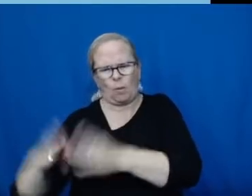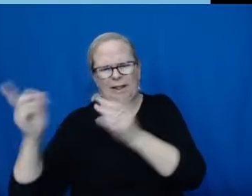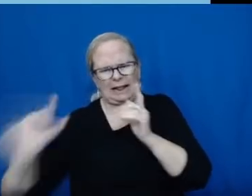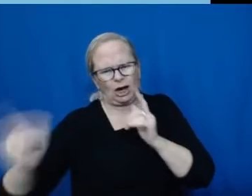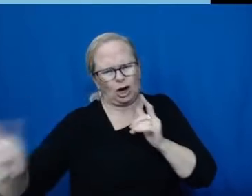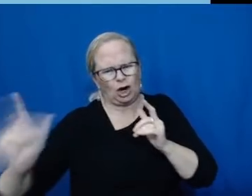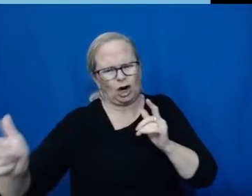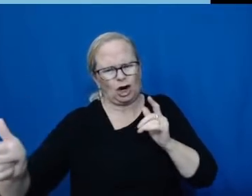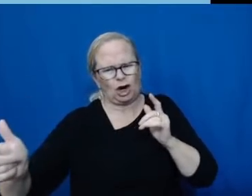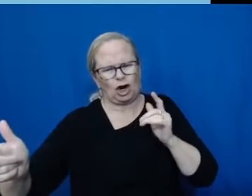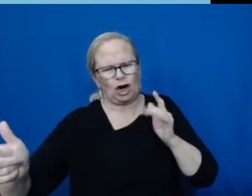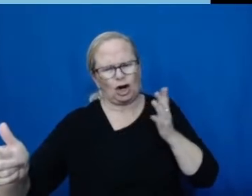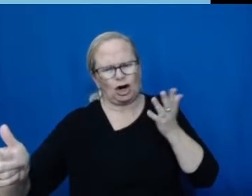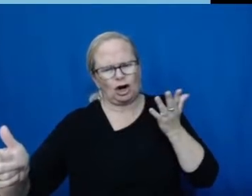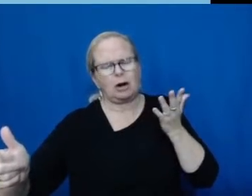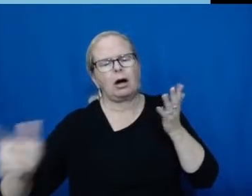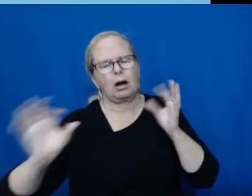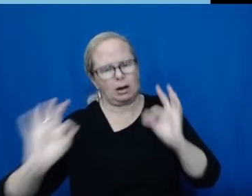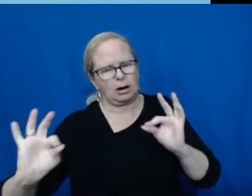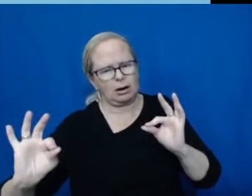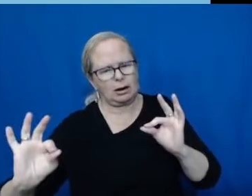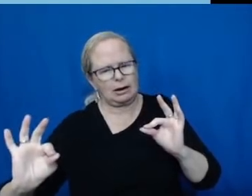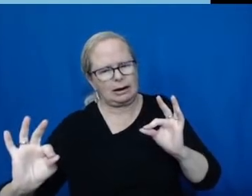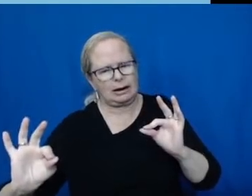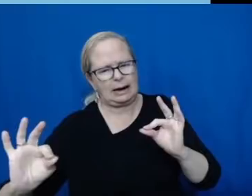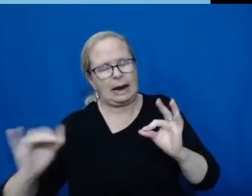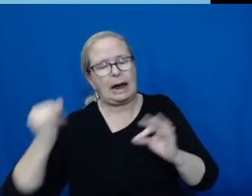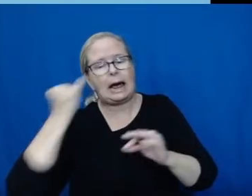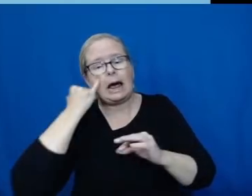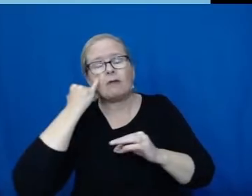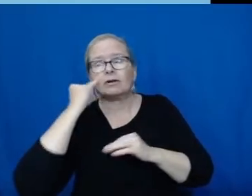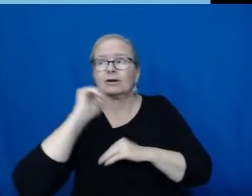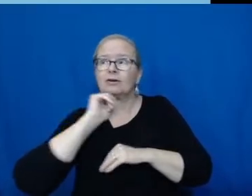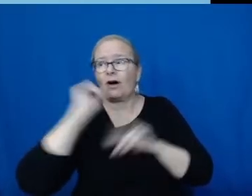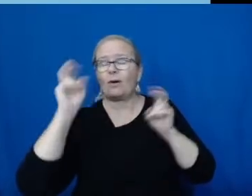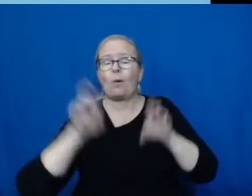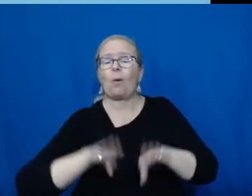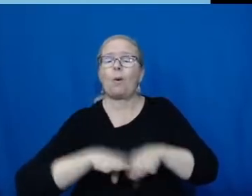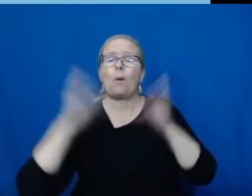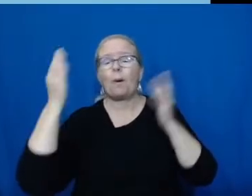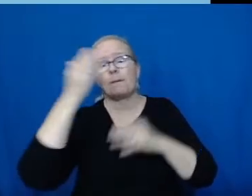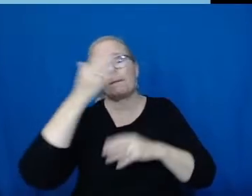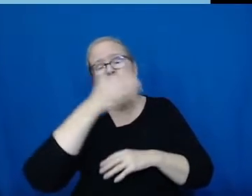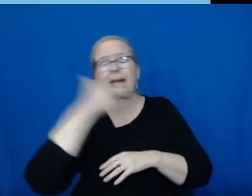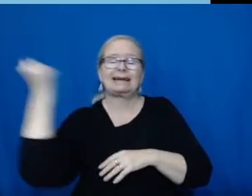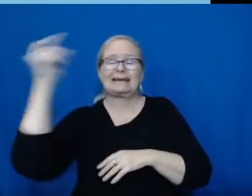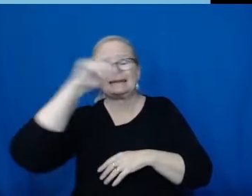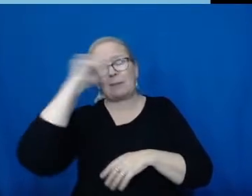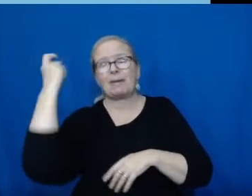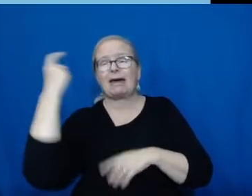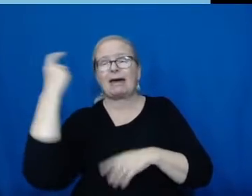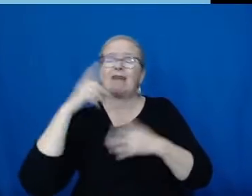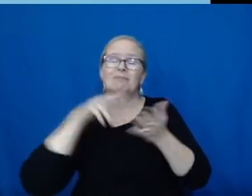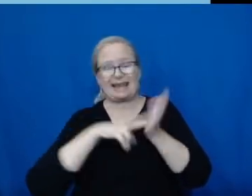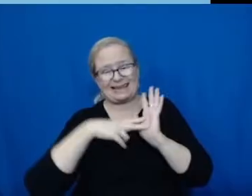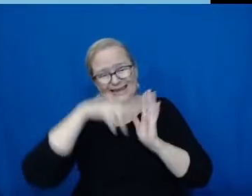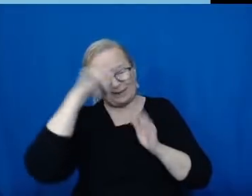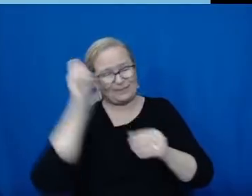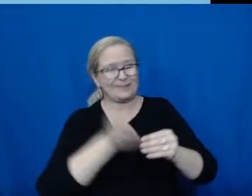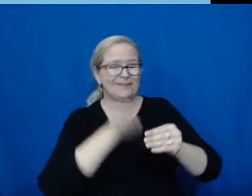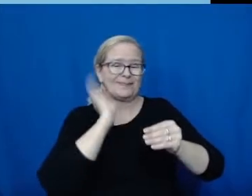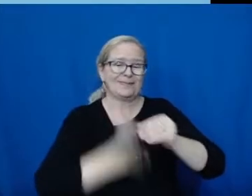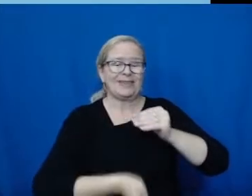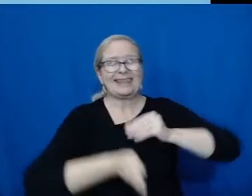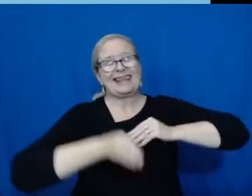weeks longer, then we could stop community transmission by July 22nd. But we didn't do it, so now we have the fourth